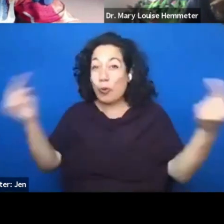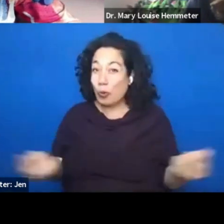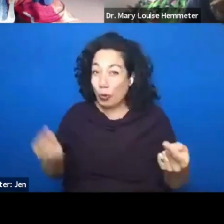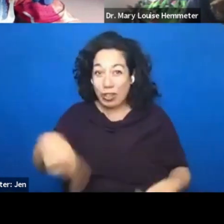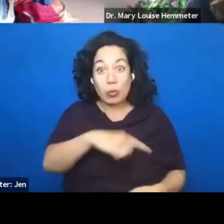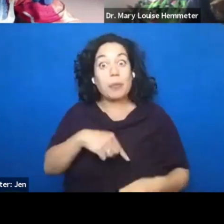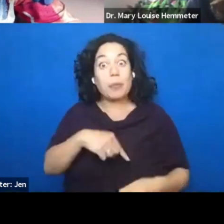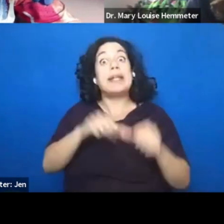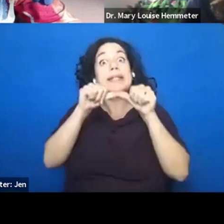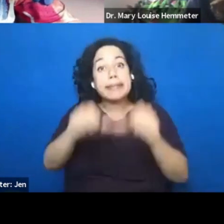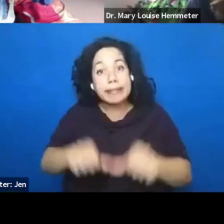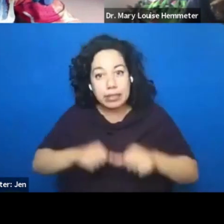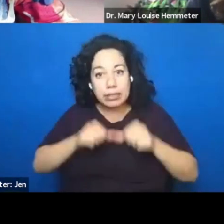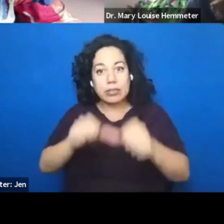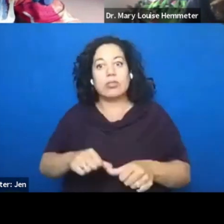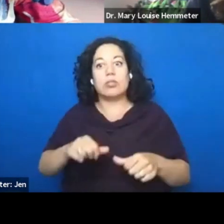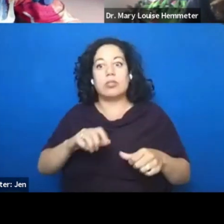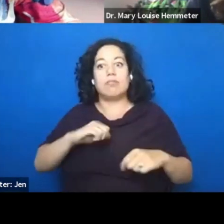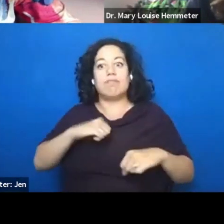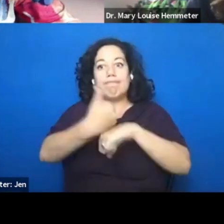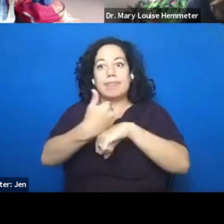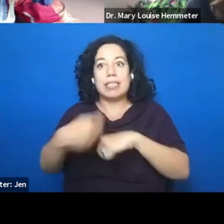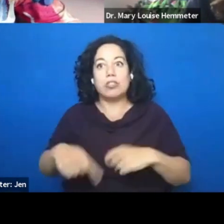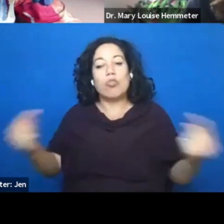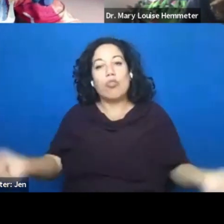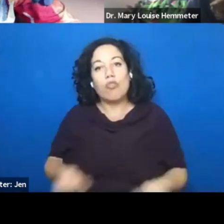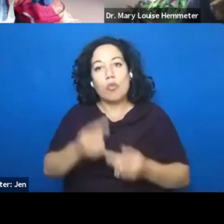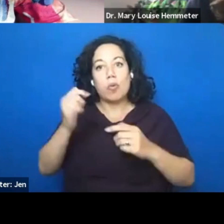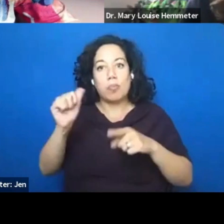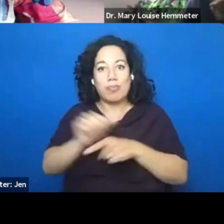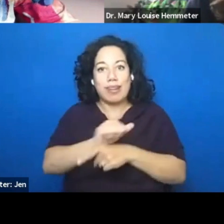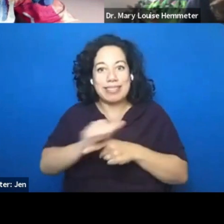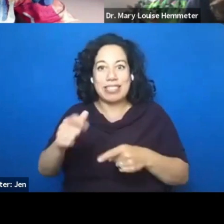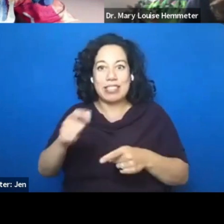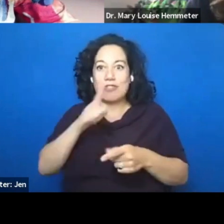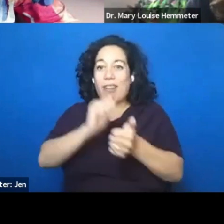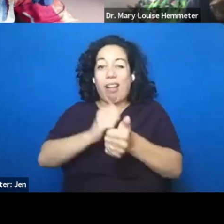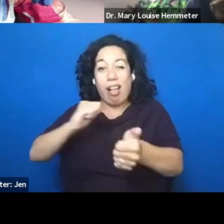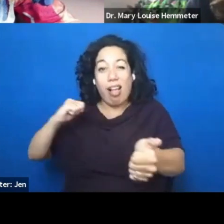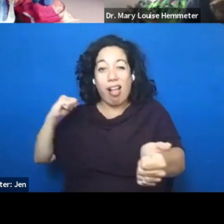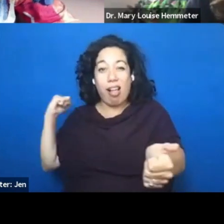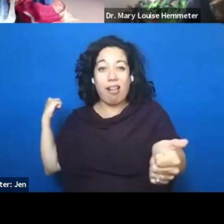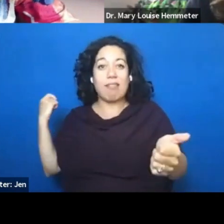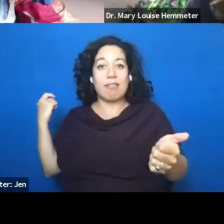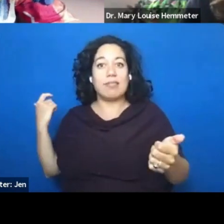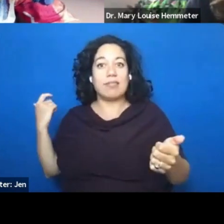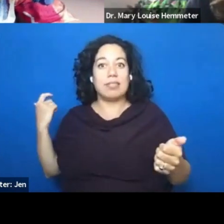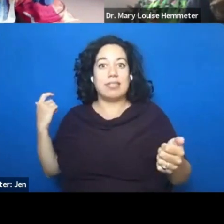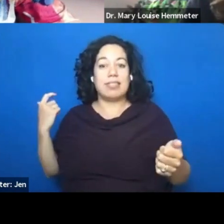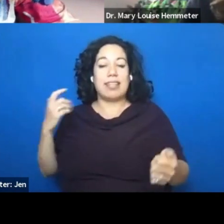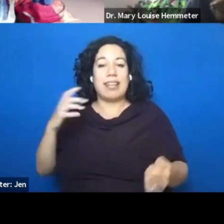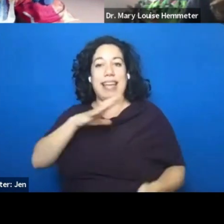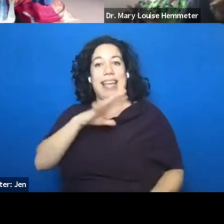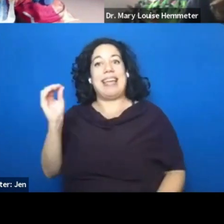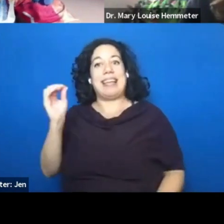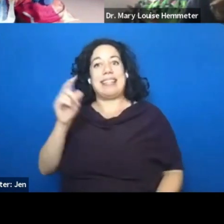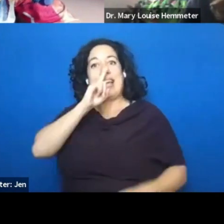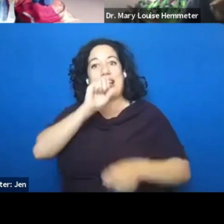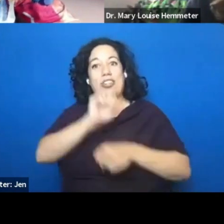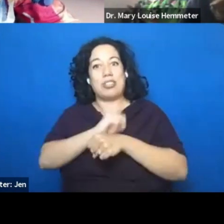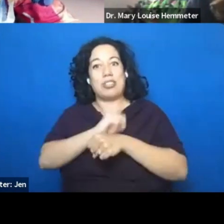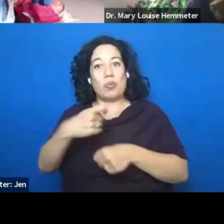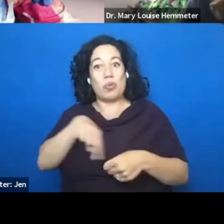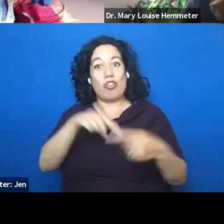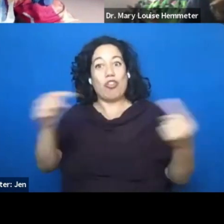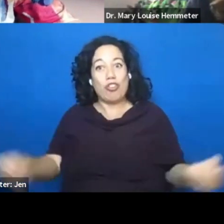continue to implement these harmful practices that are just putting us further and further behind and actually instilling harm